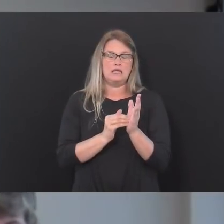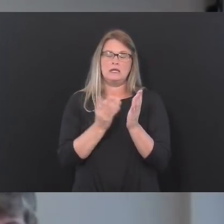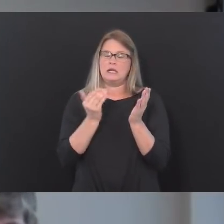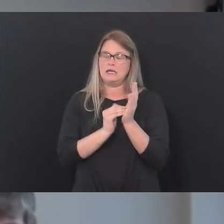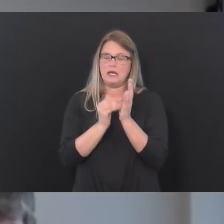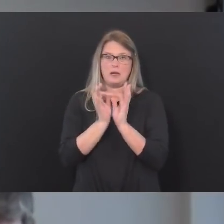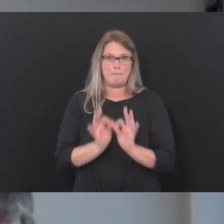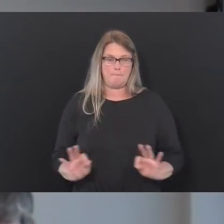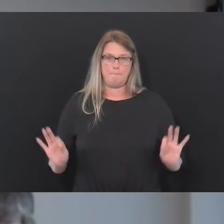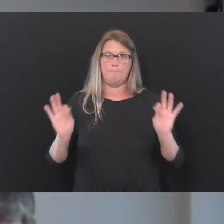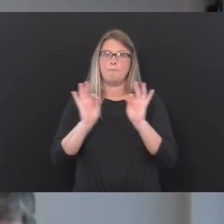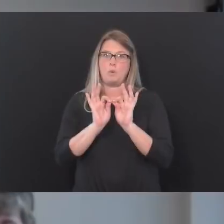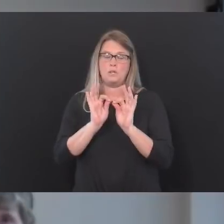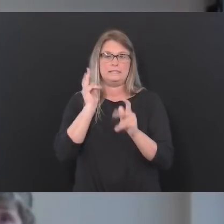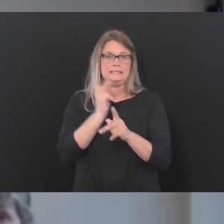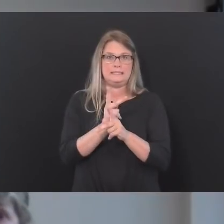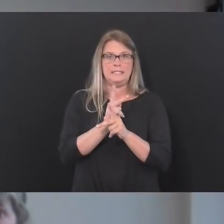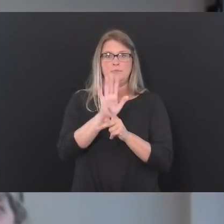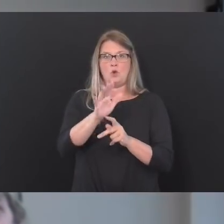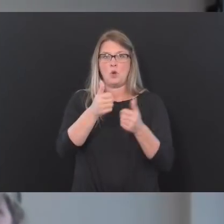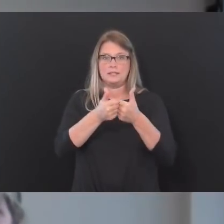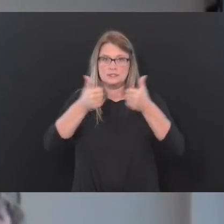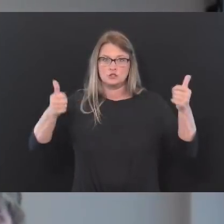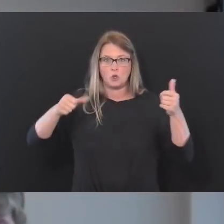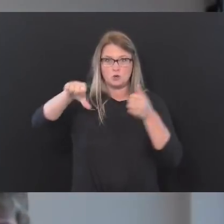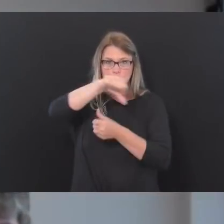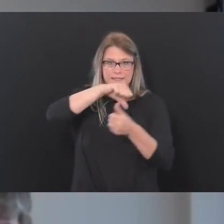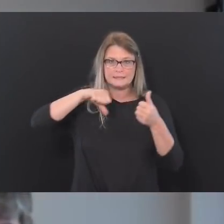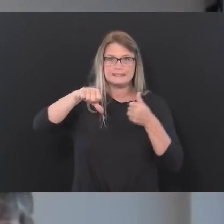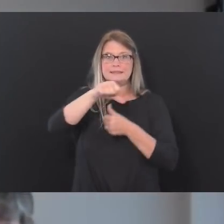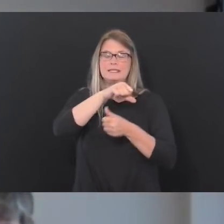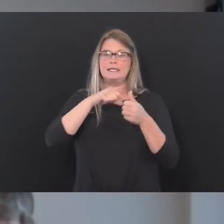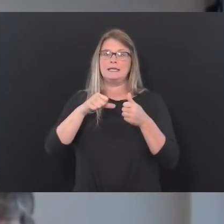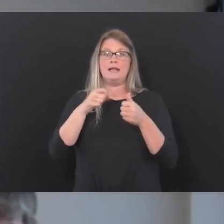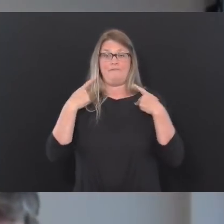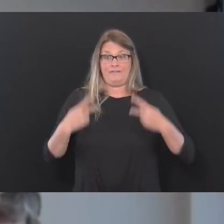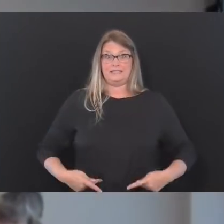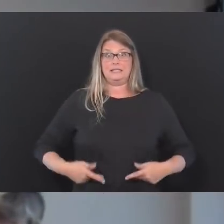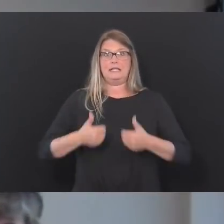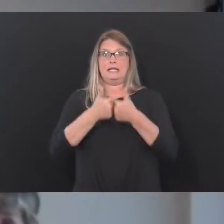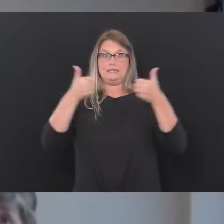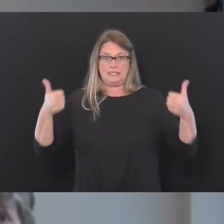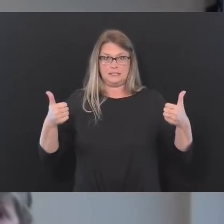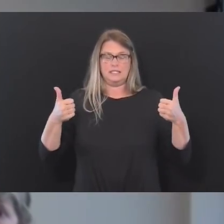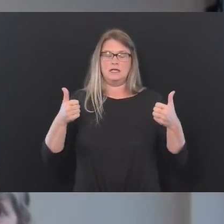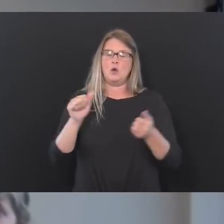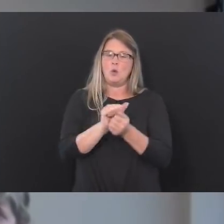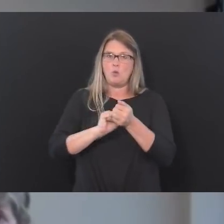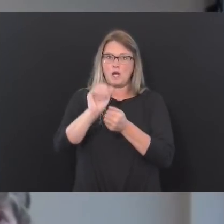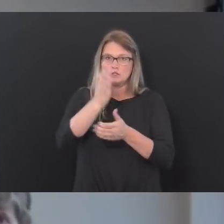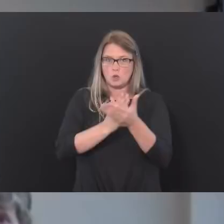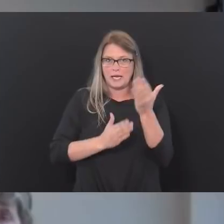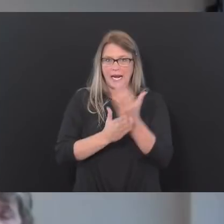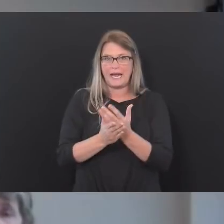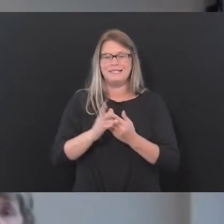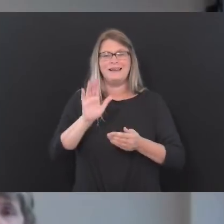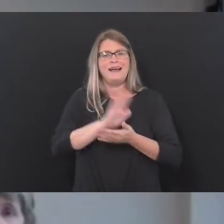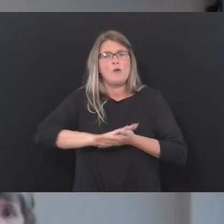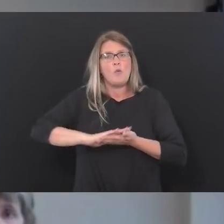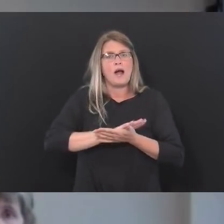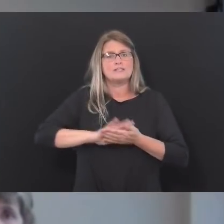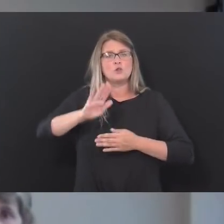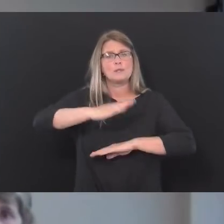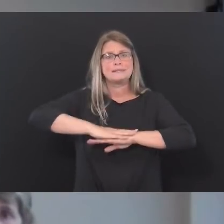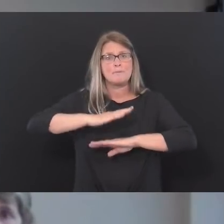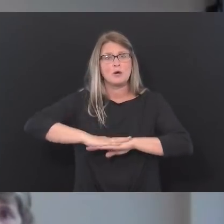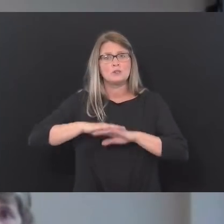importance of the social distancing, the being physically distant from each other, that frequent hand washing, the surface cleaning,